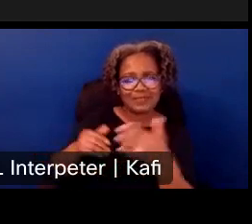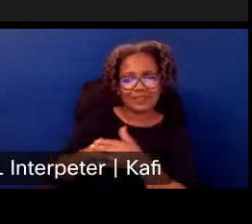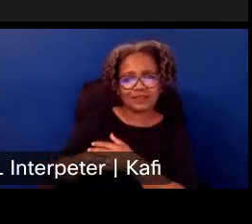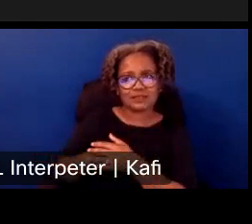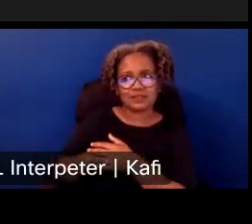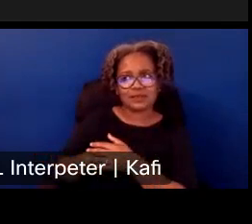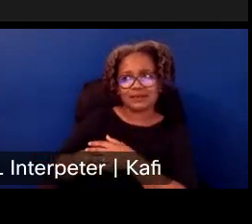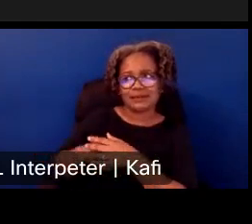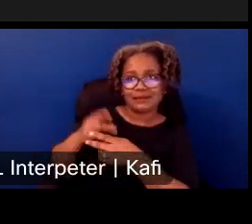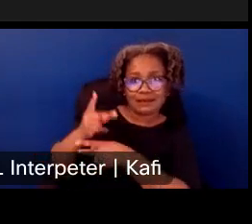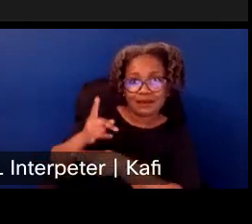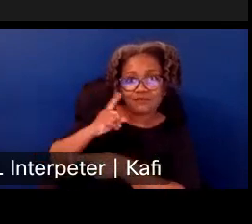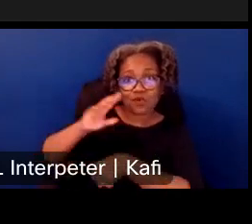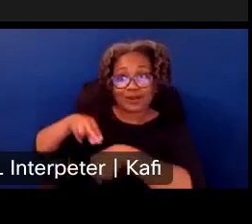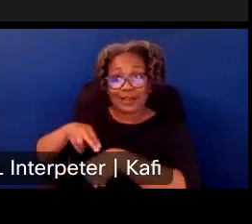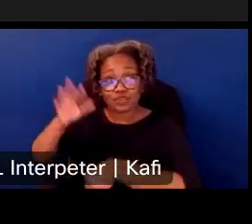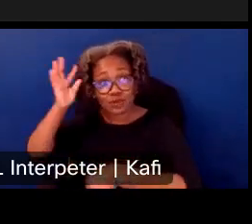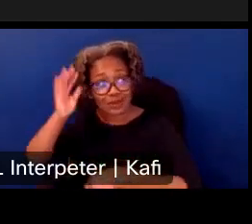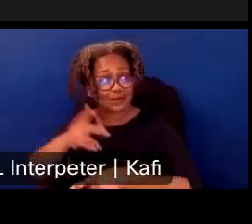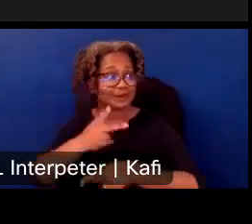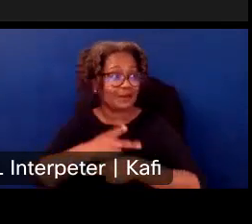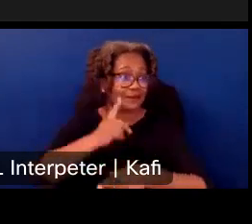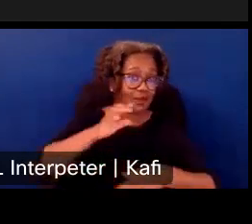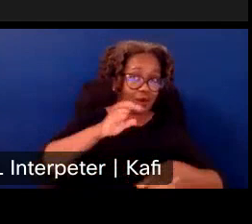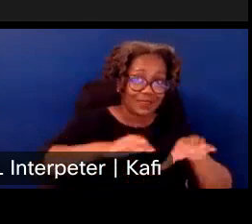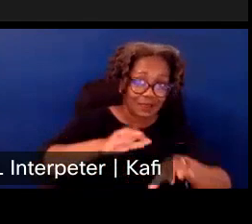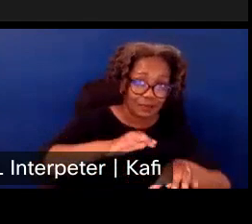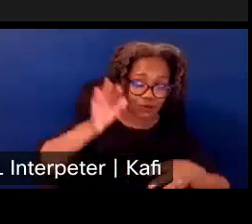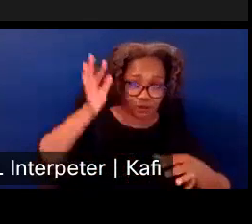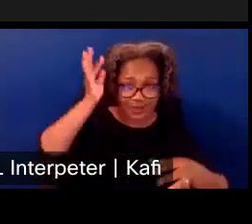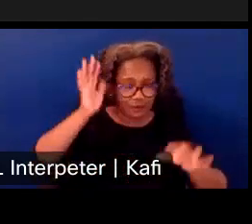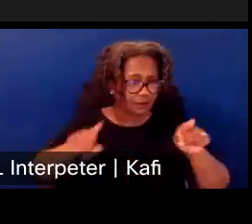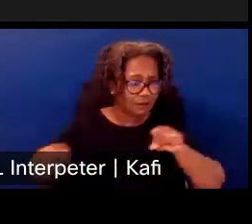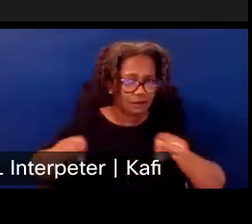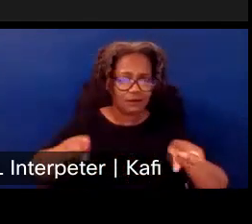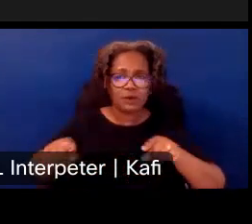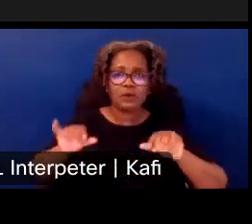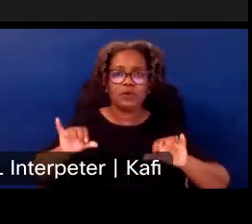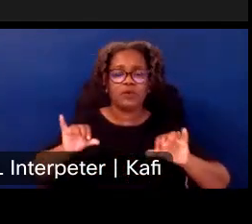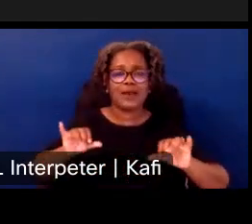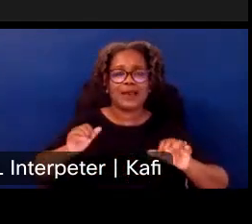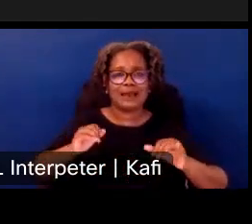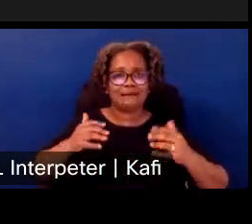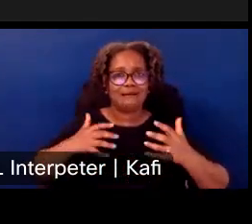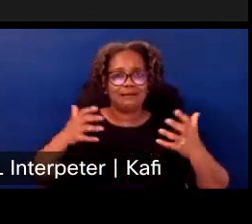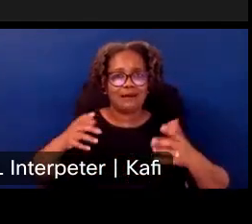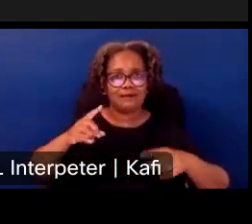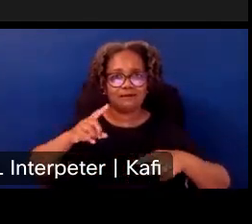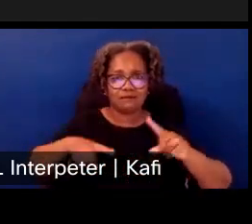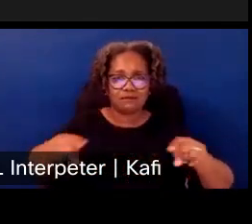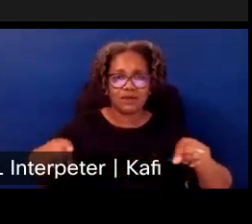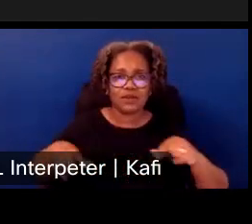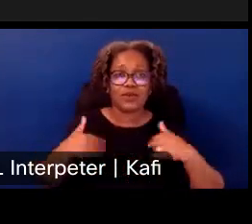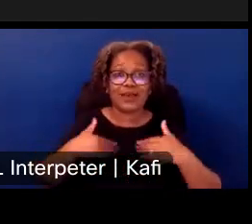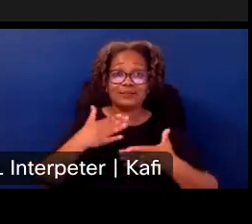sometimes almost contradicting textures on their hair. You have the straight hair that's been relaxed,